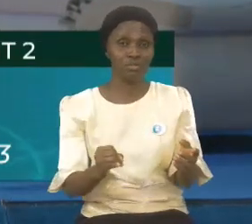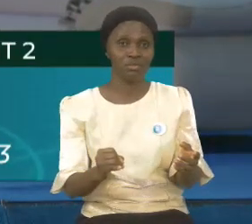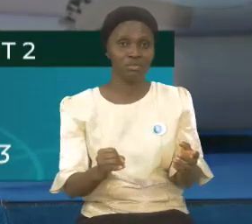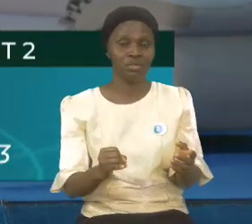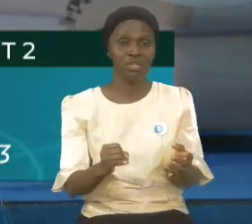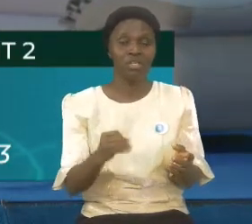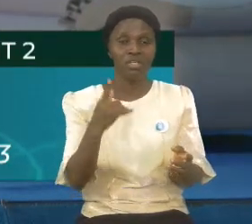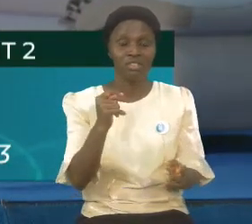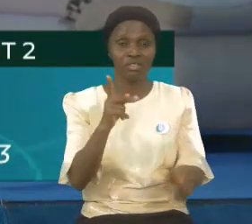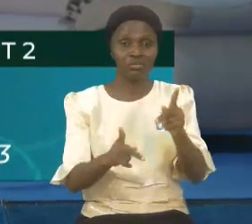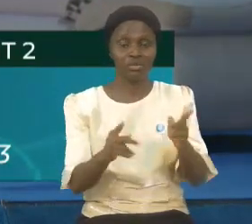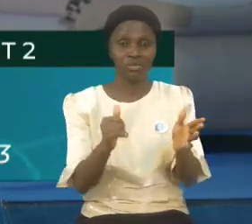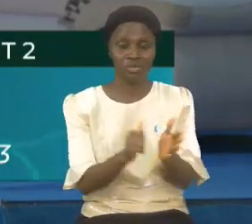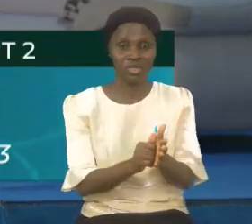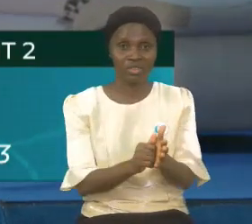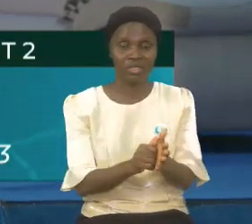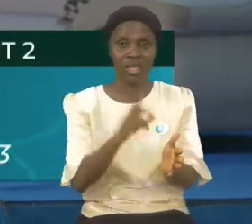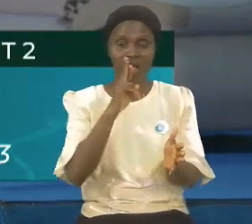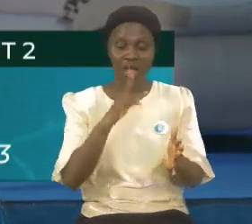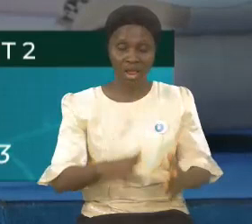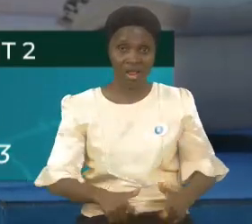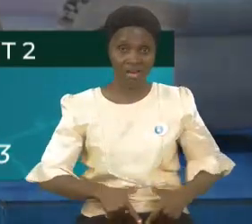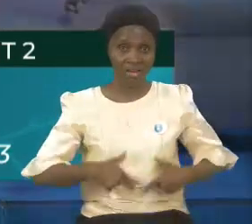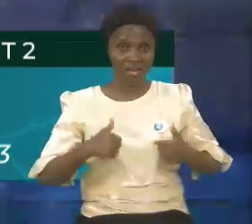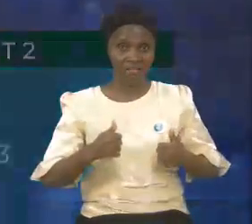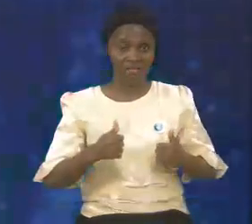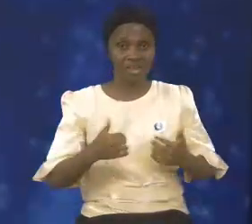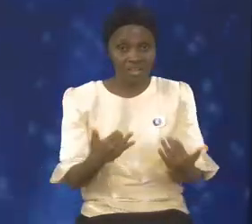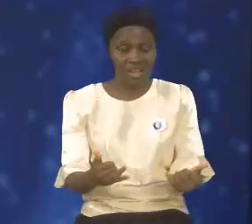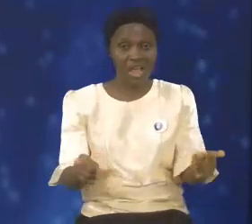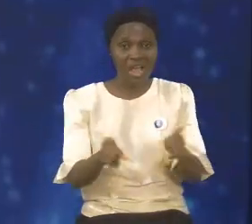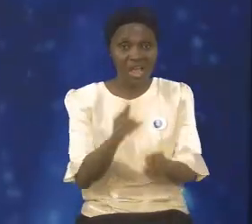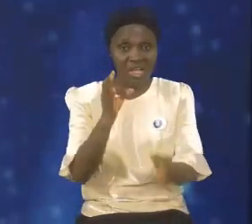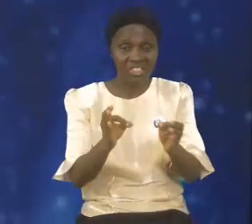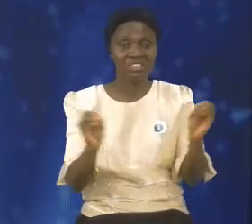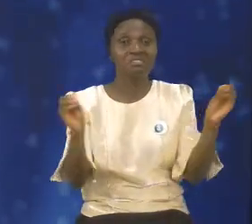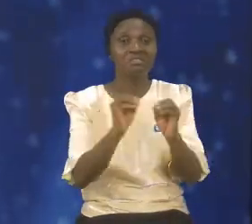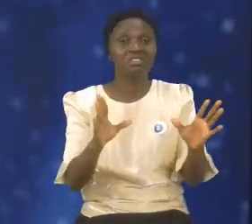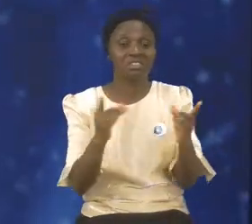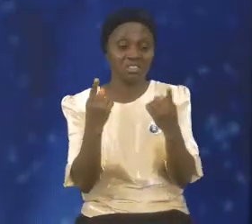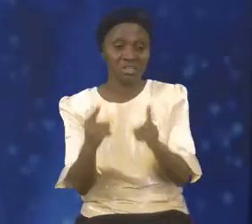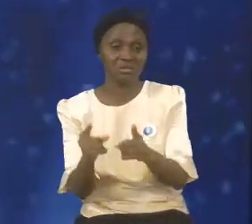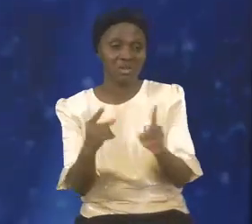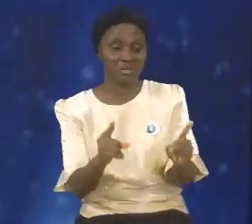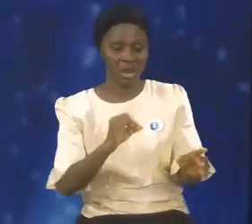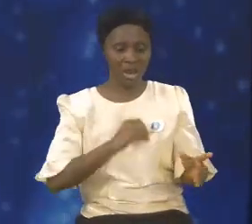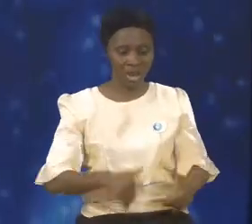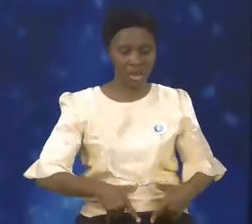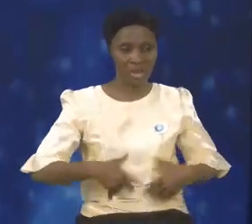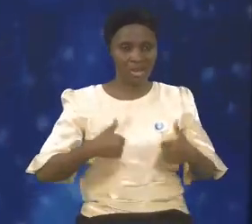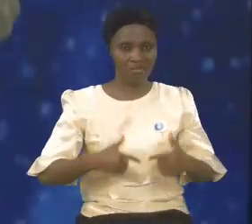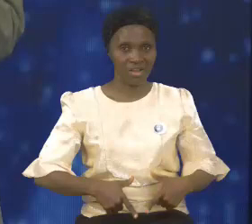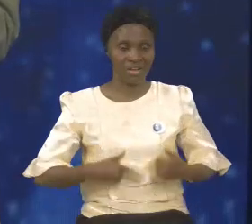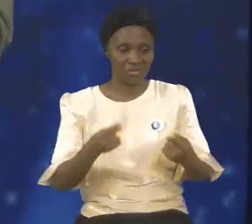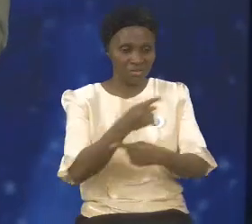They live now as if nothing will happen. I did it yesterday, nothing happened. I'm doing it today, nothing happens. I'll do it tomorrow, nothing